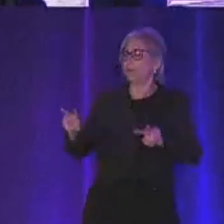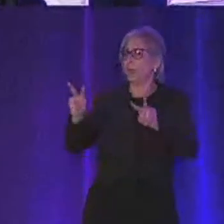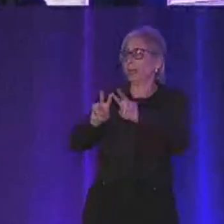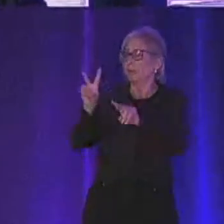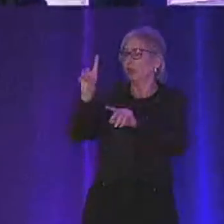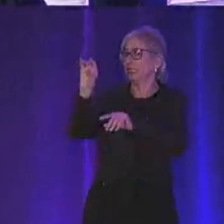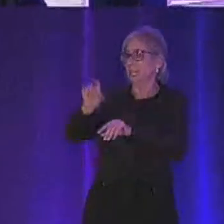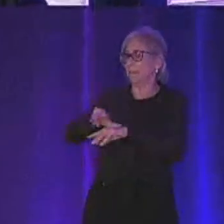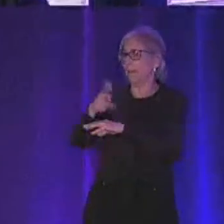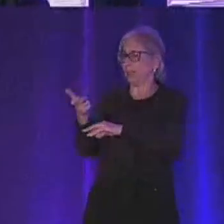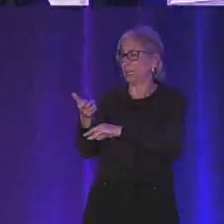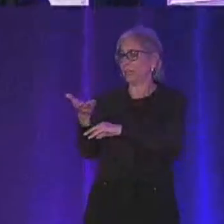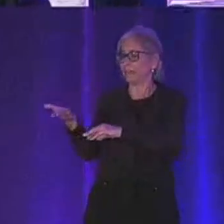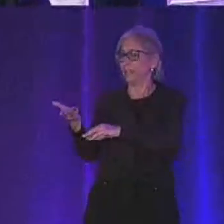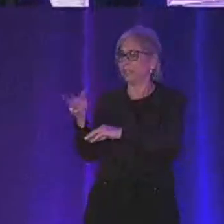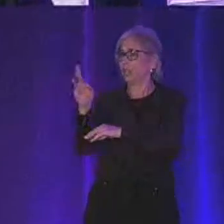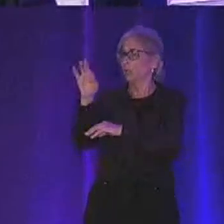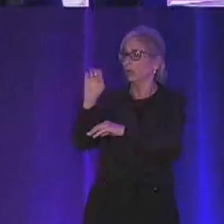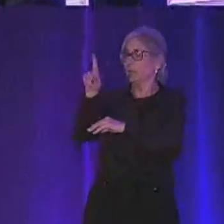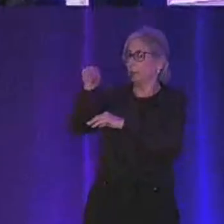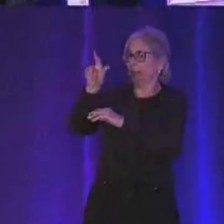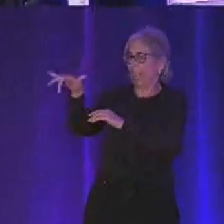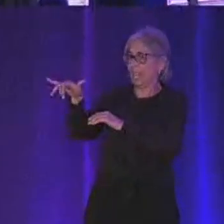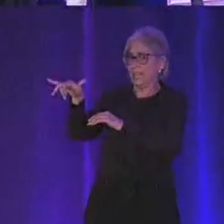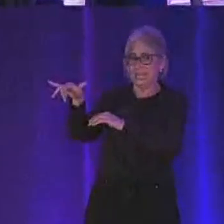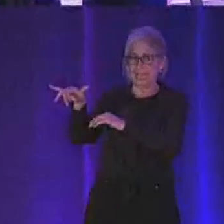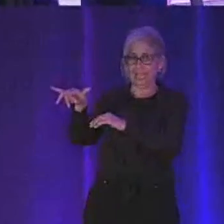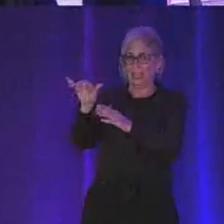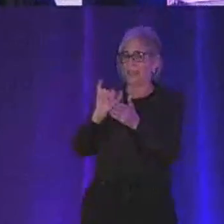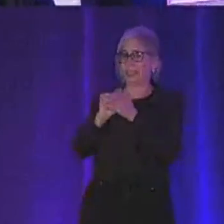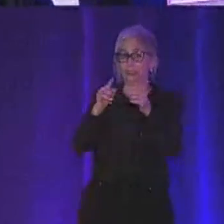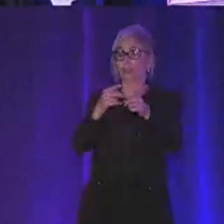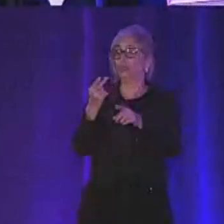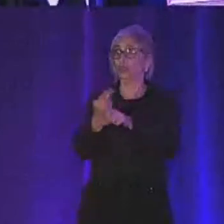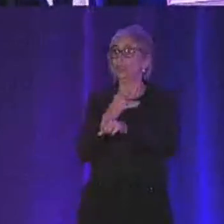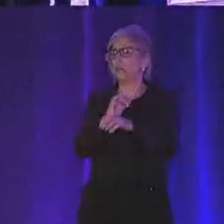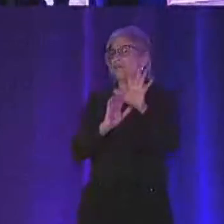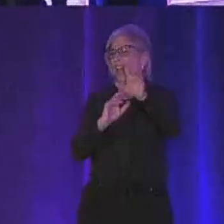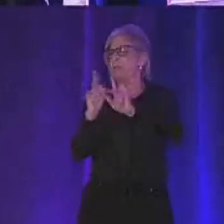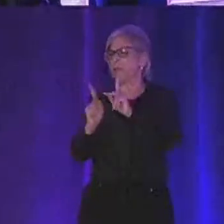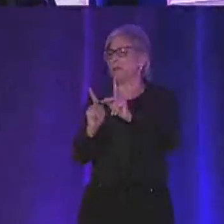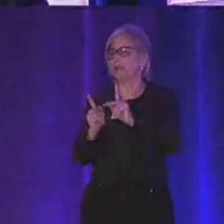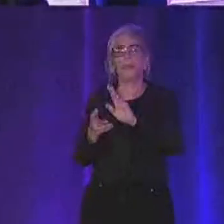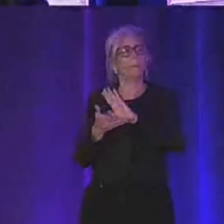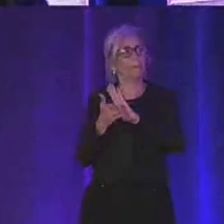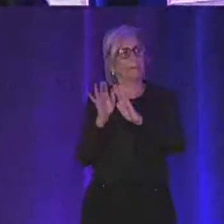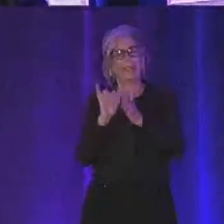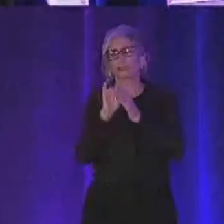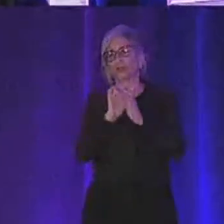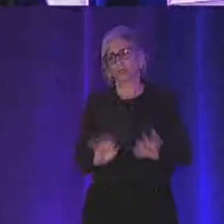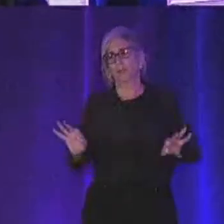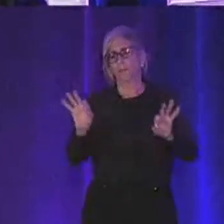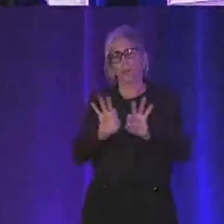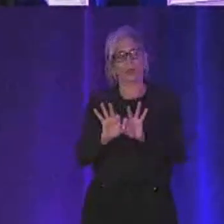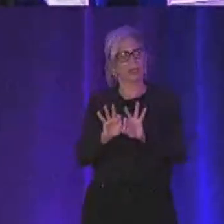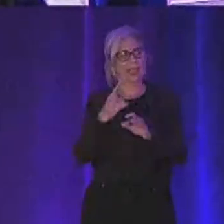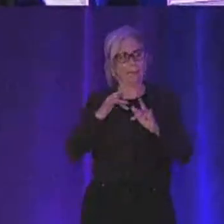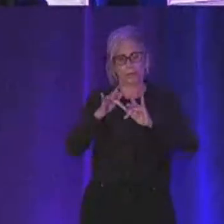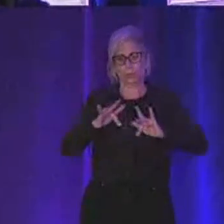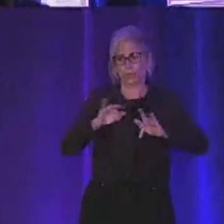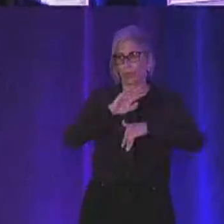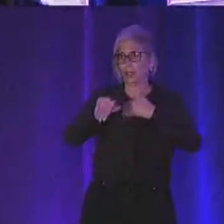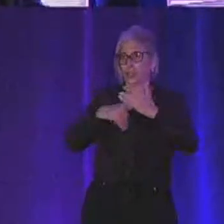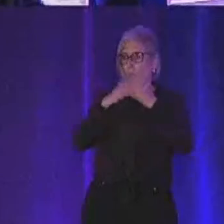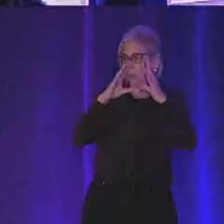exactly this kind of thing called Replay. Anyone use Replay here? Like 5. I want to make that more because I think it's worth it. So I've been recording this entire